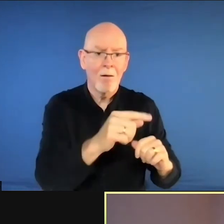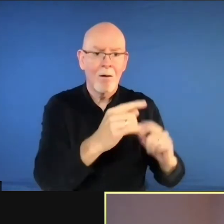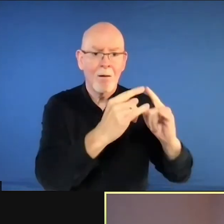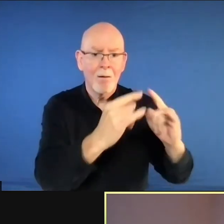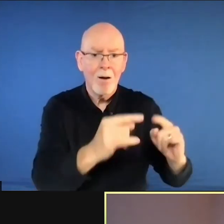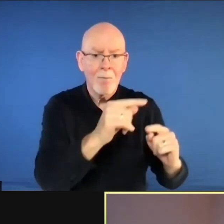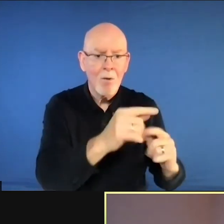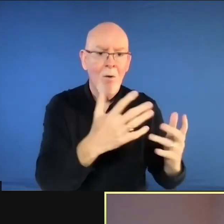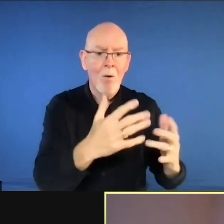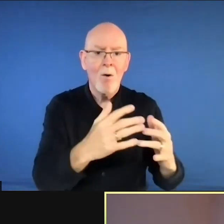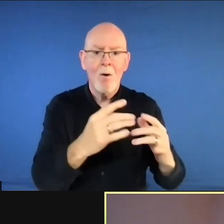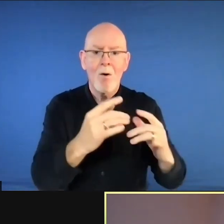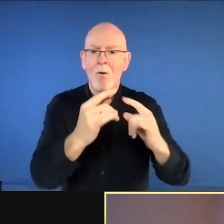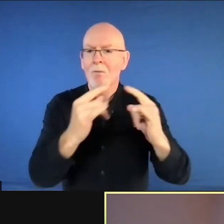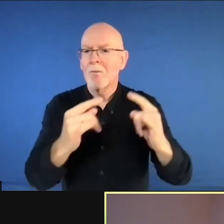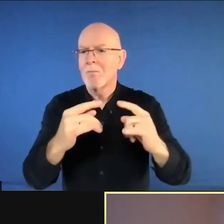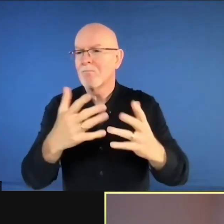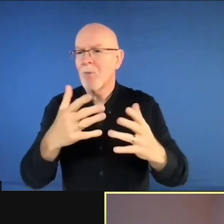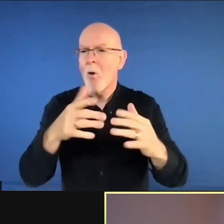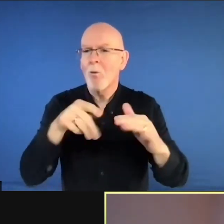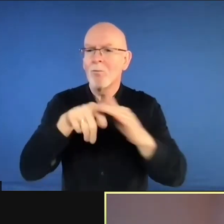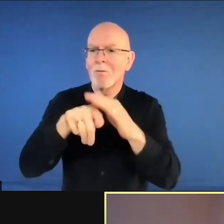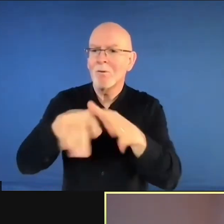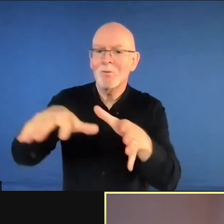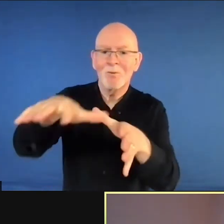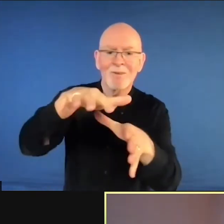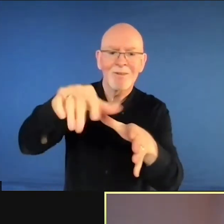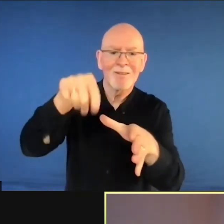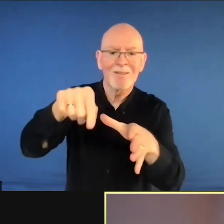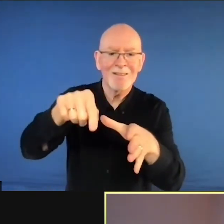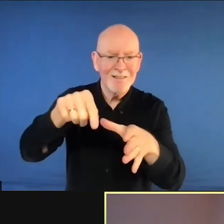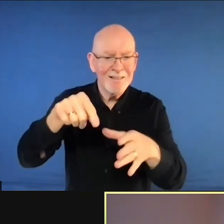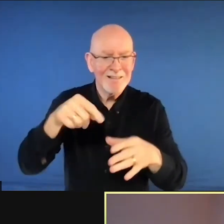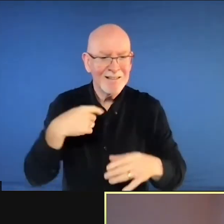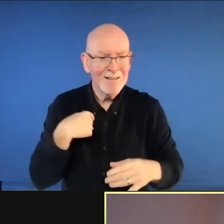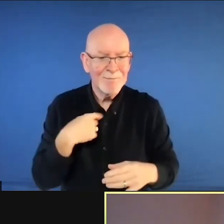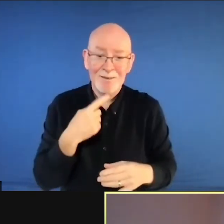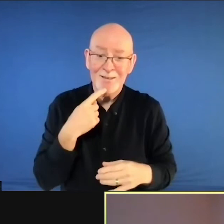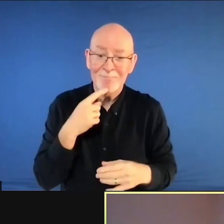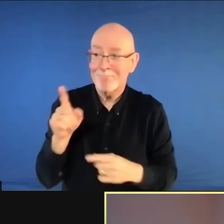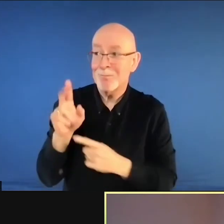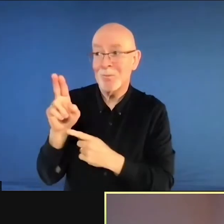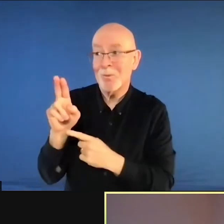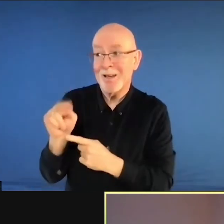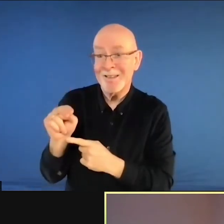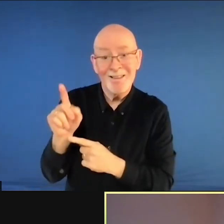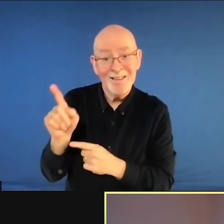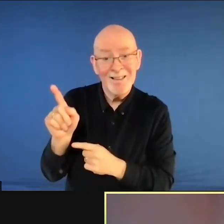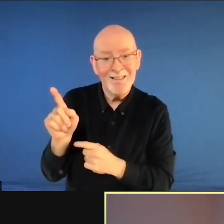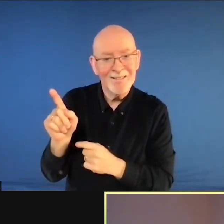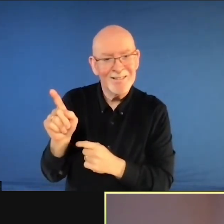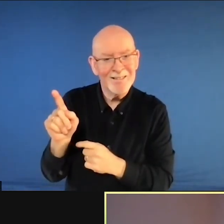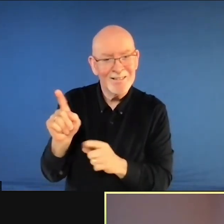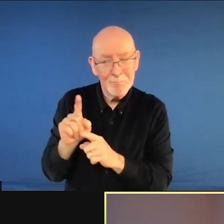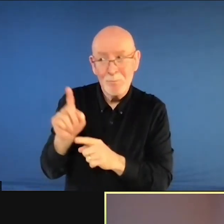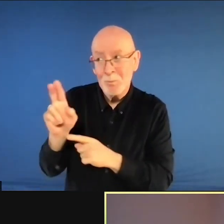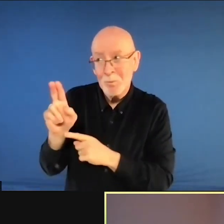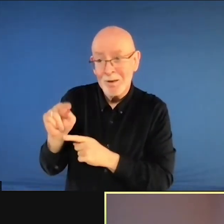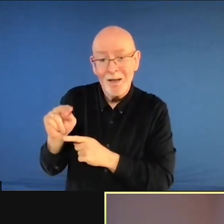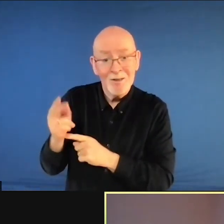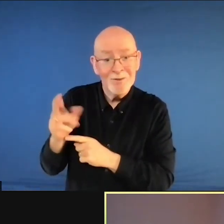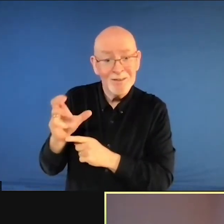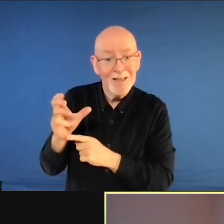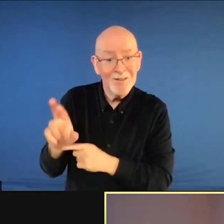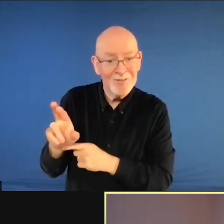UNHCR specifically in regards to refugee context is very well placed